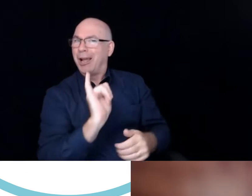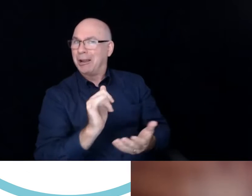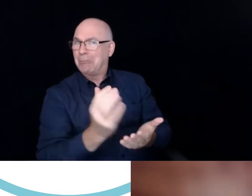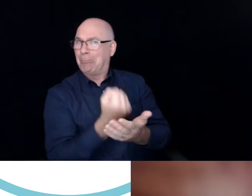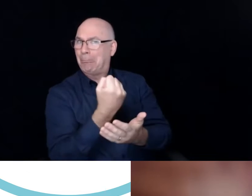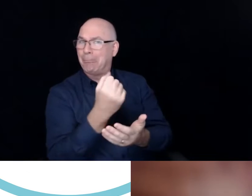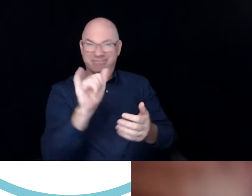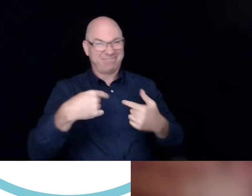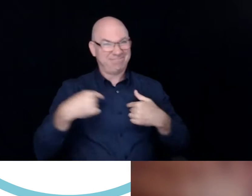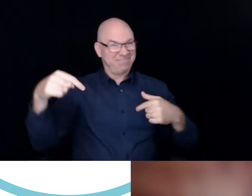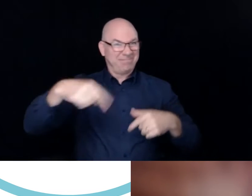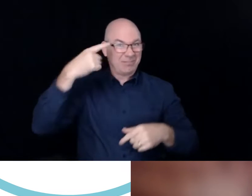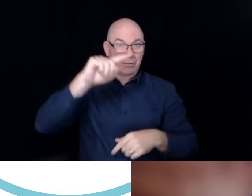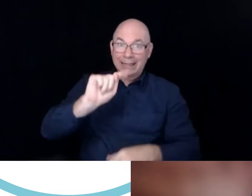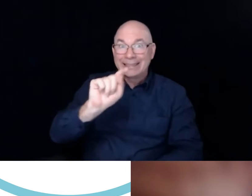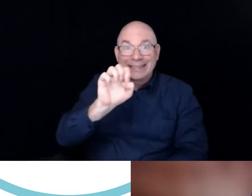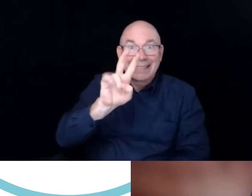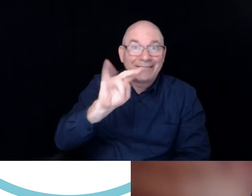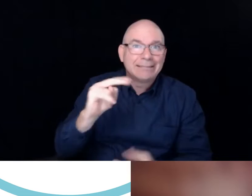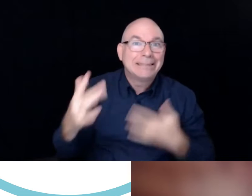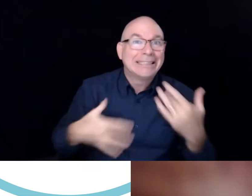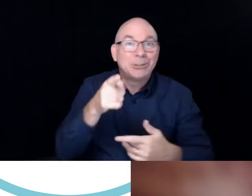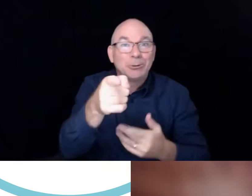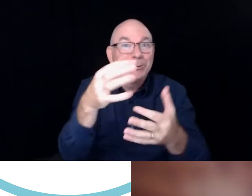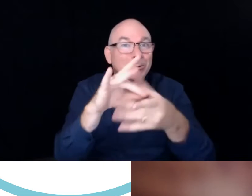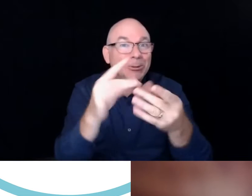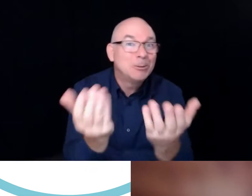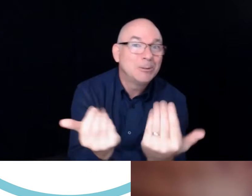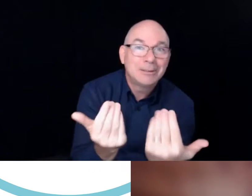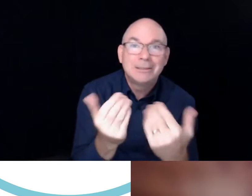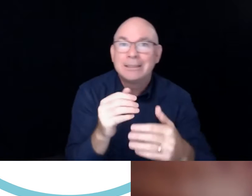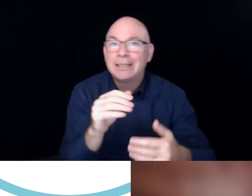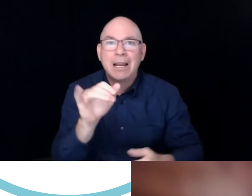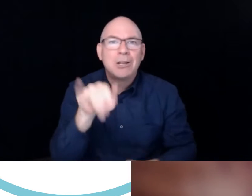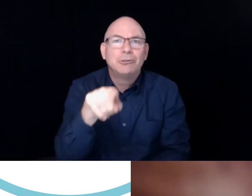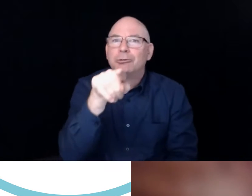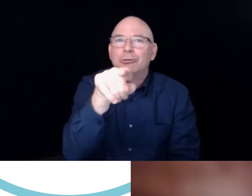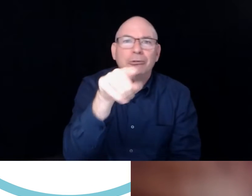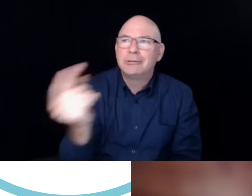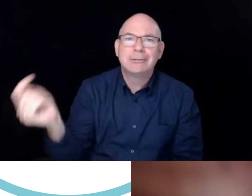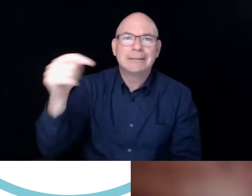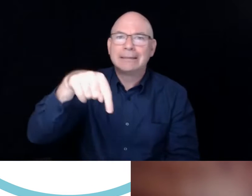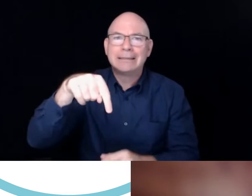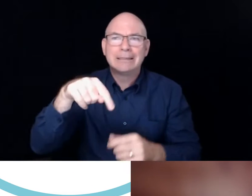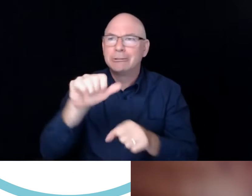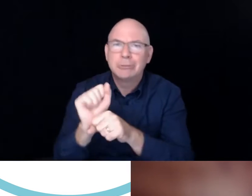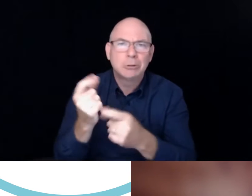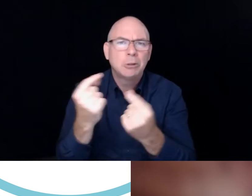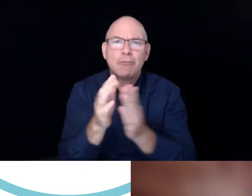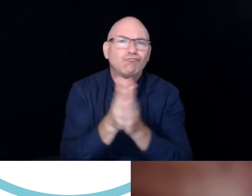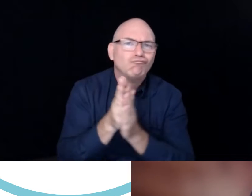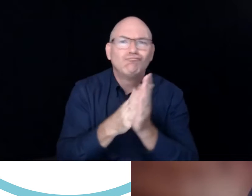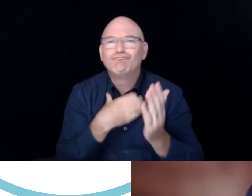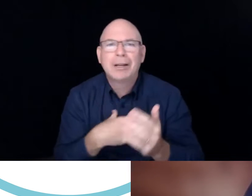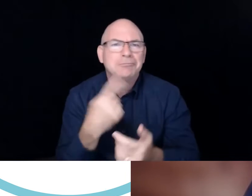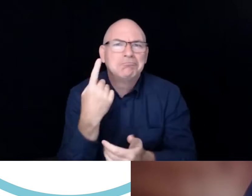here for. And Tevin, I am really excited to hear from you now and what it is that brings you into this work and your passion for youth